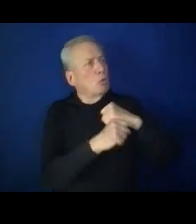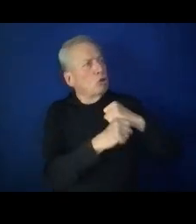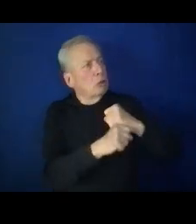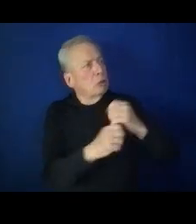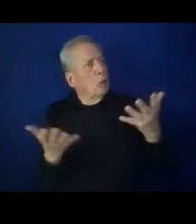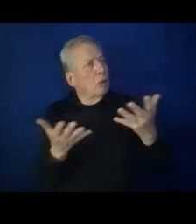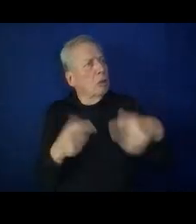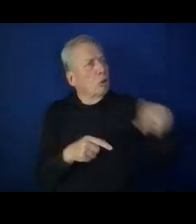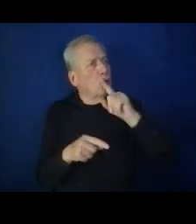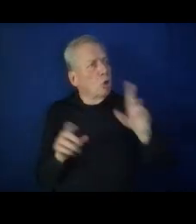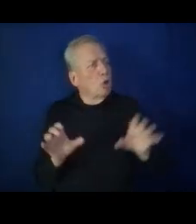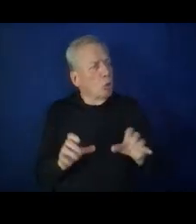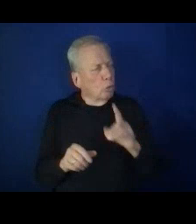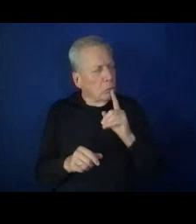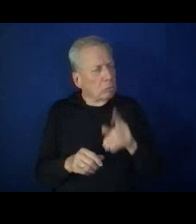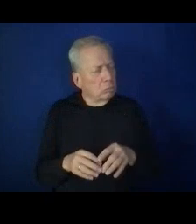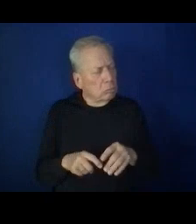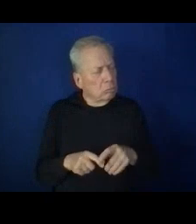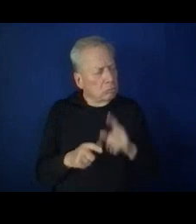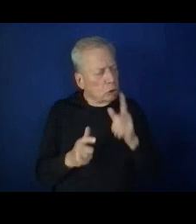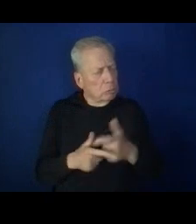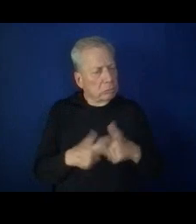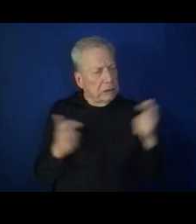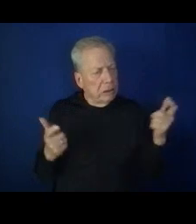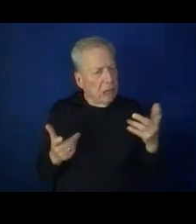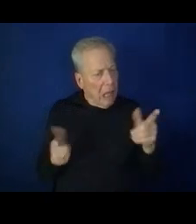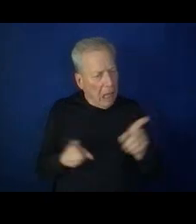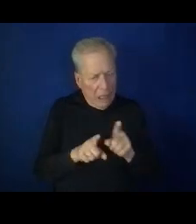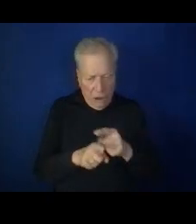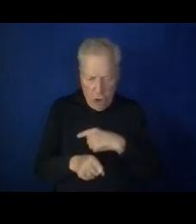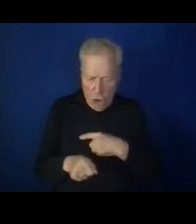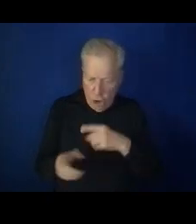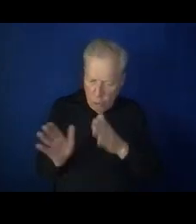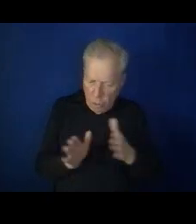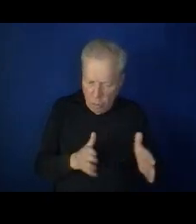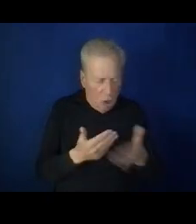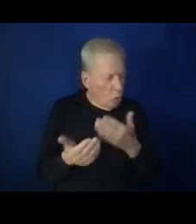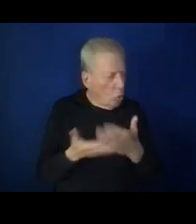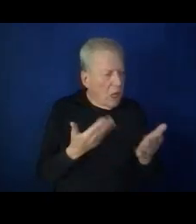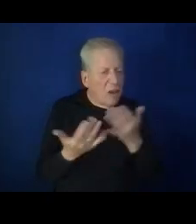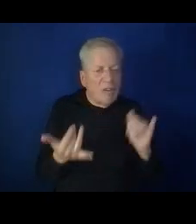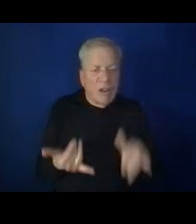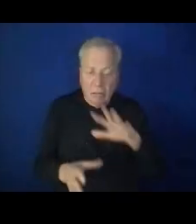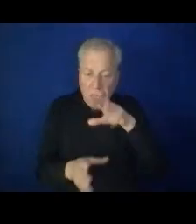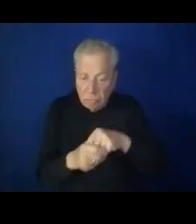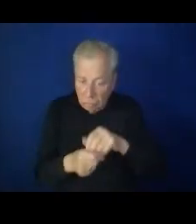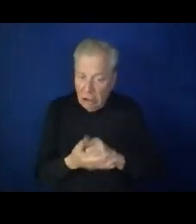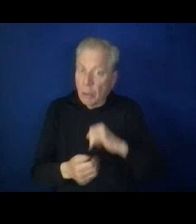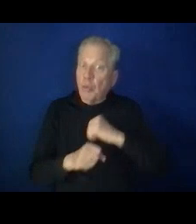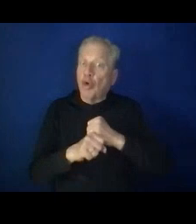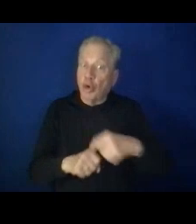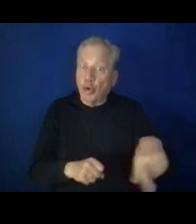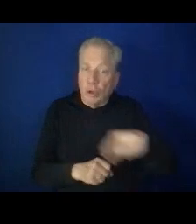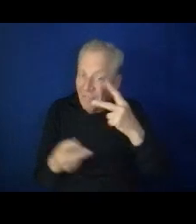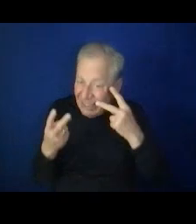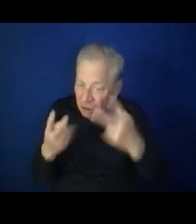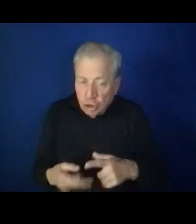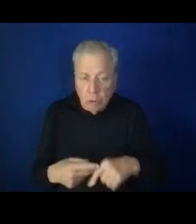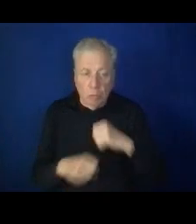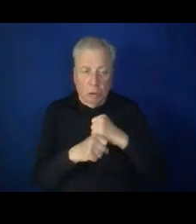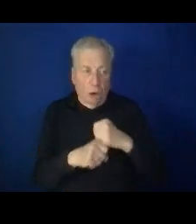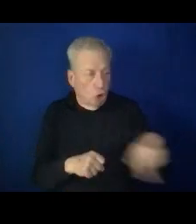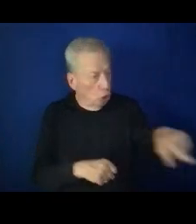is quite vast. And as we're preparing for whatever may come our way to protect the visitors, to protect you, to